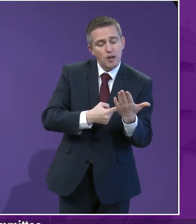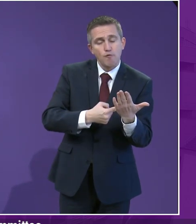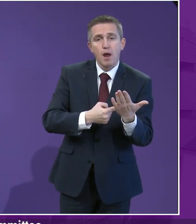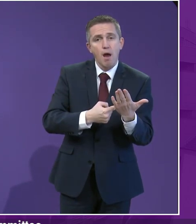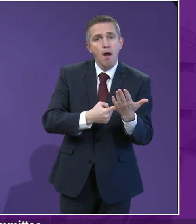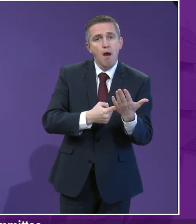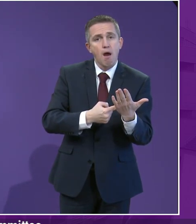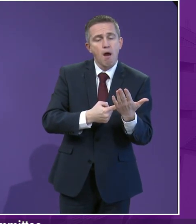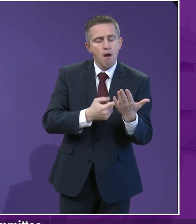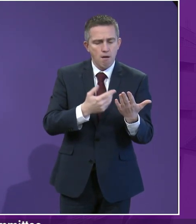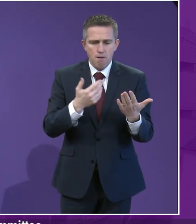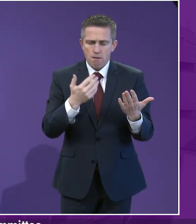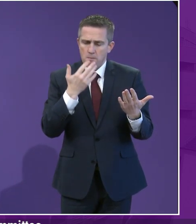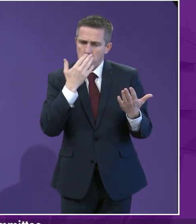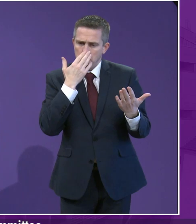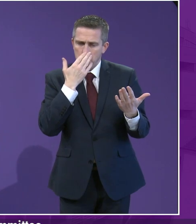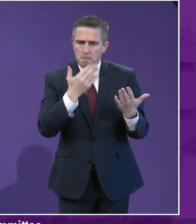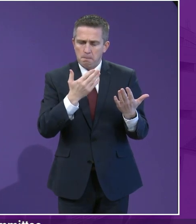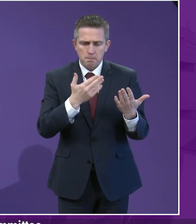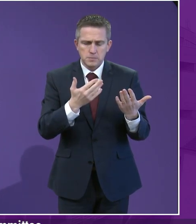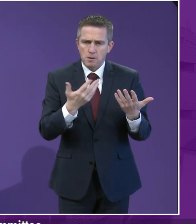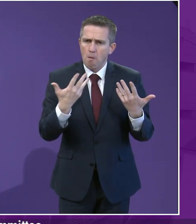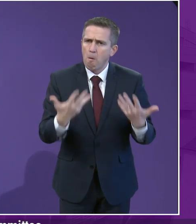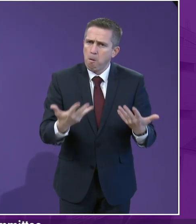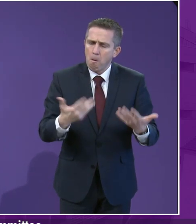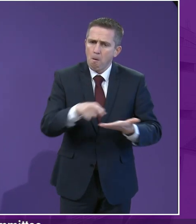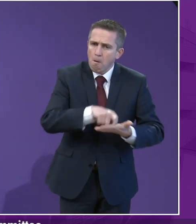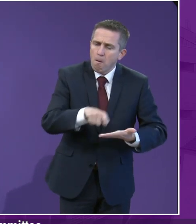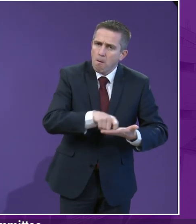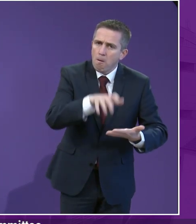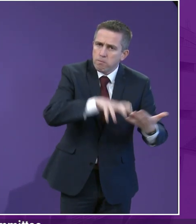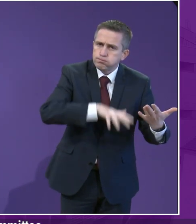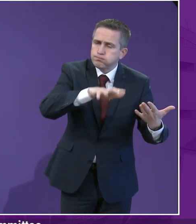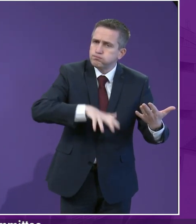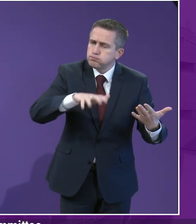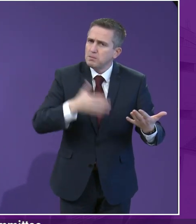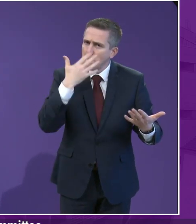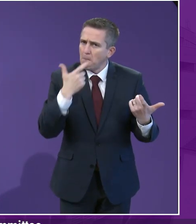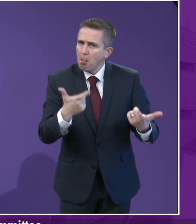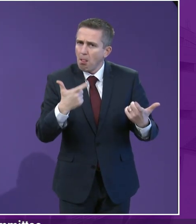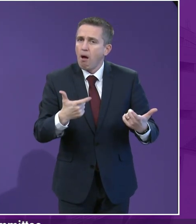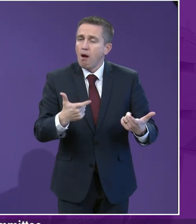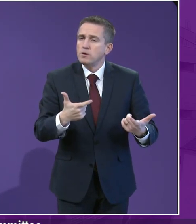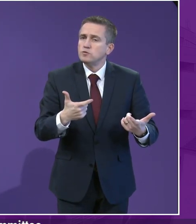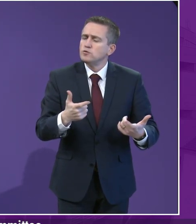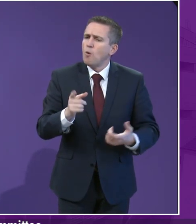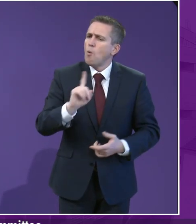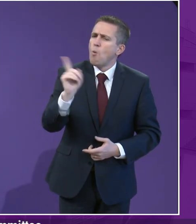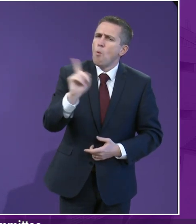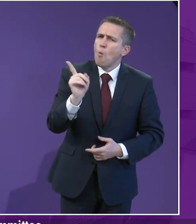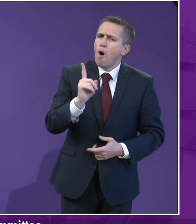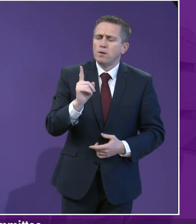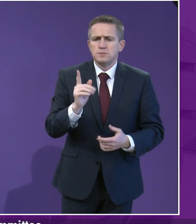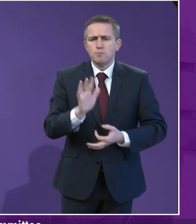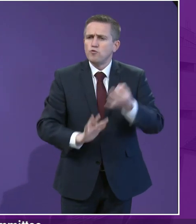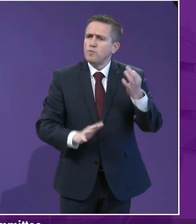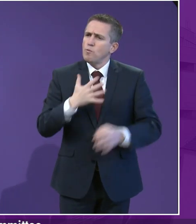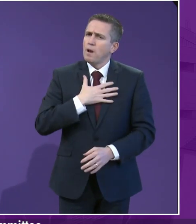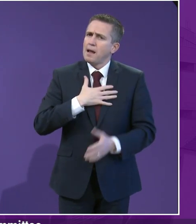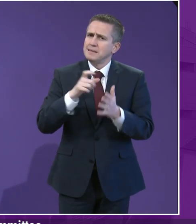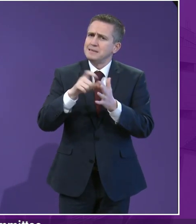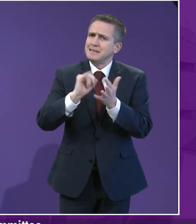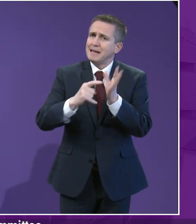on, in practical terms, what can be done to streamline that process of applying for the allowance. Is there